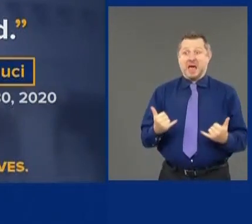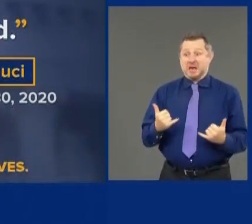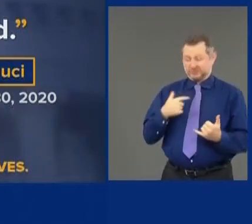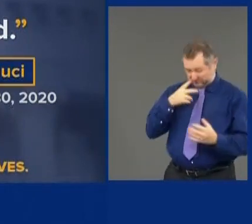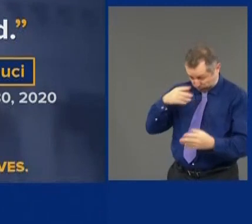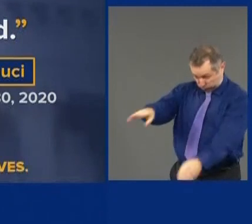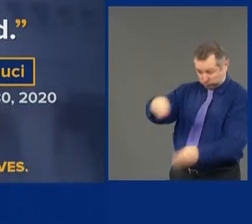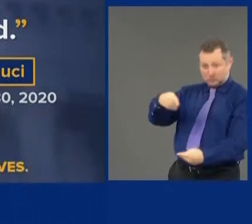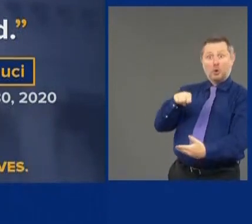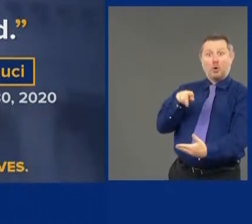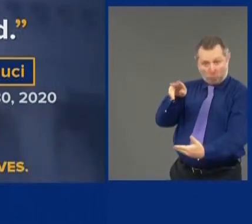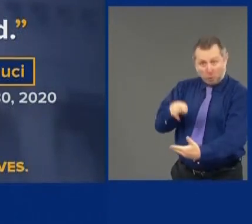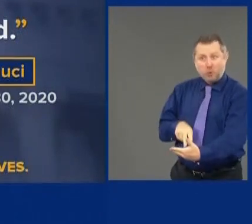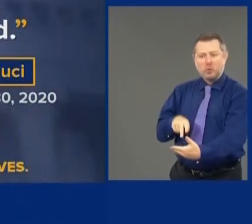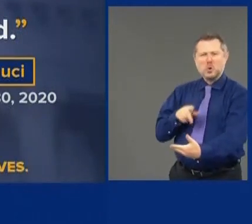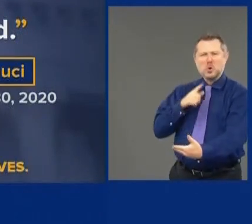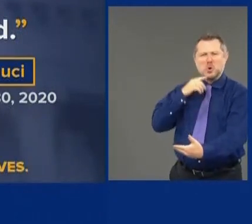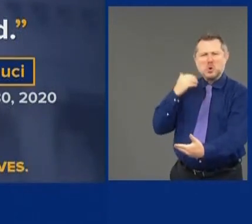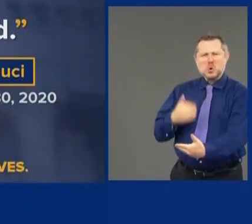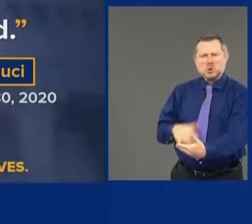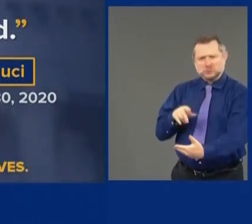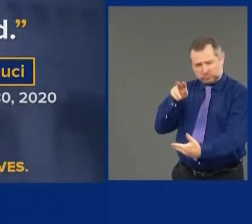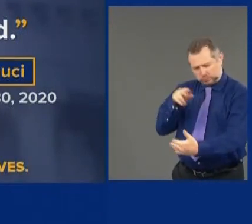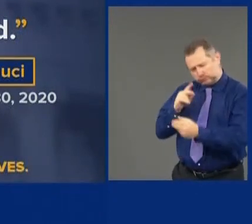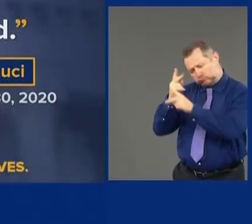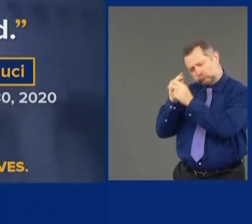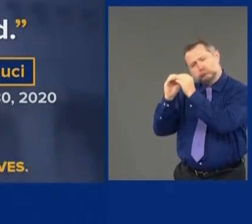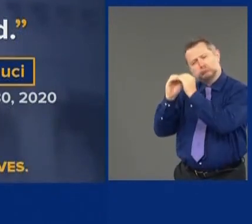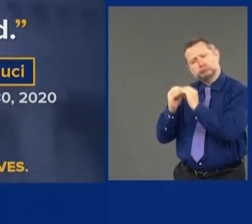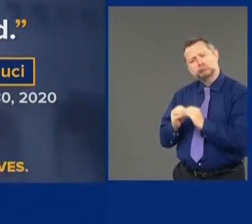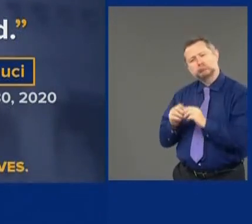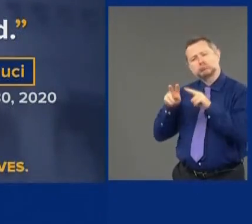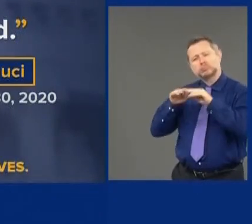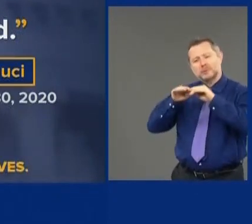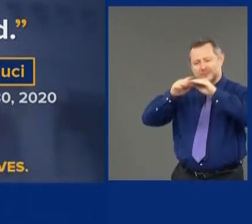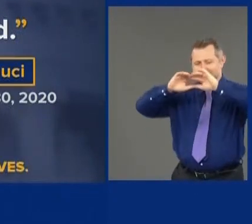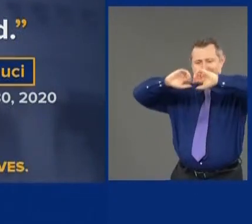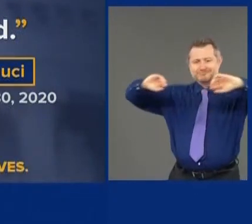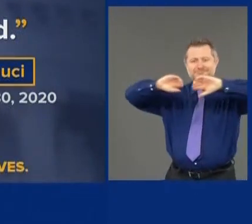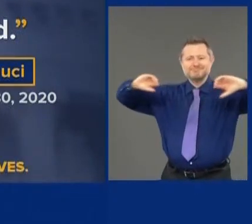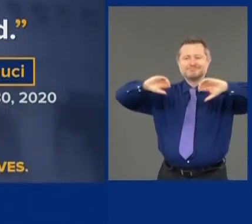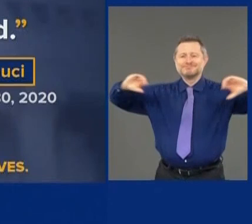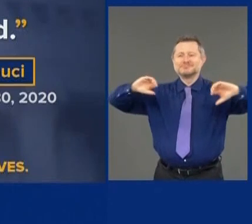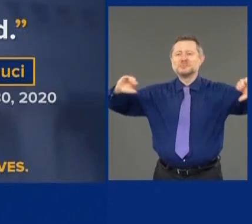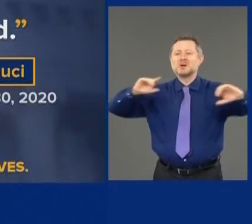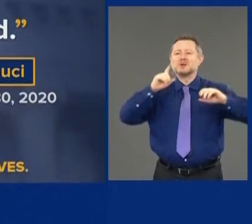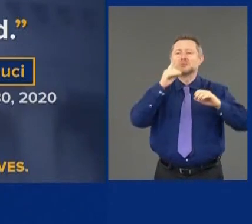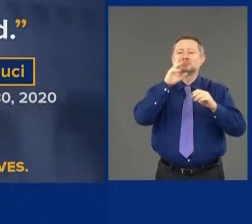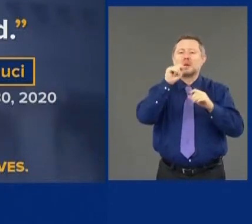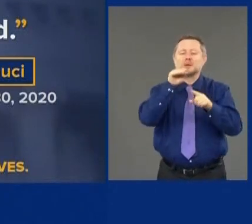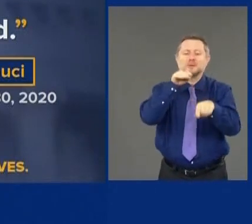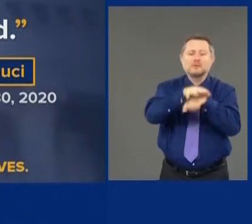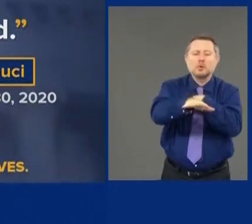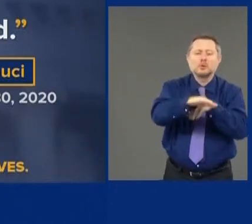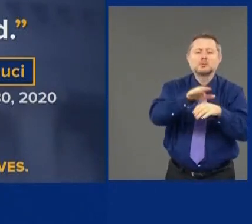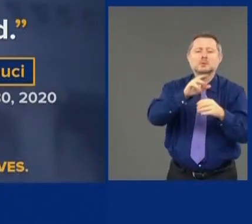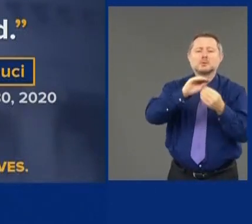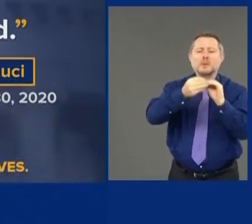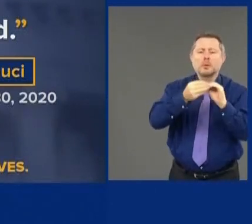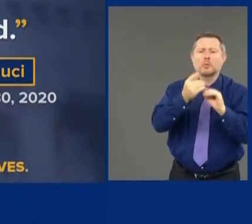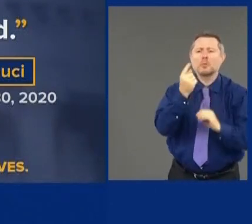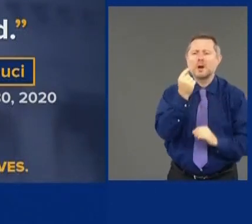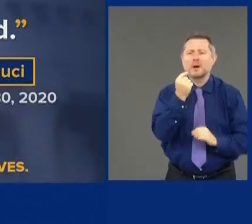out your spread and rate numbers, this is what's going to happen. So they're